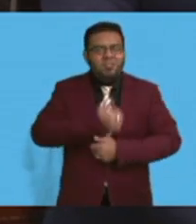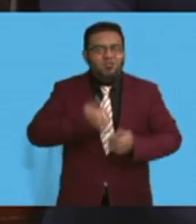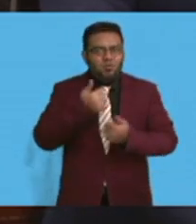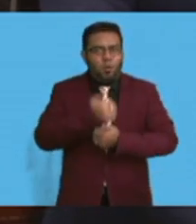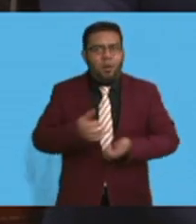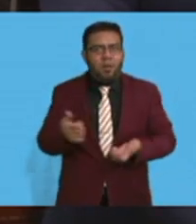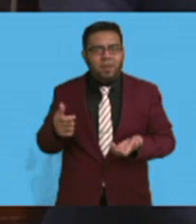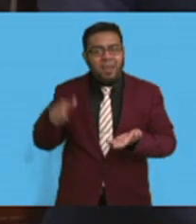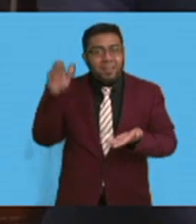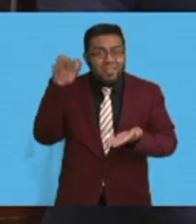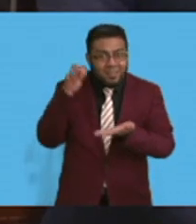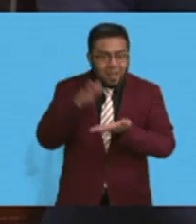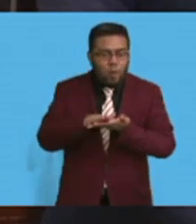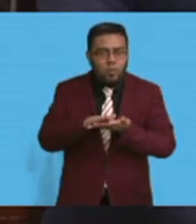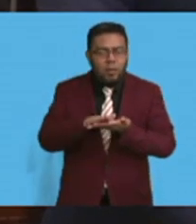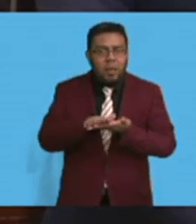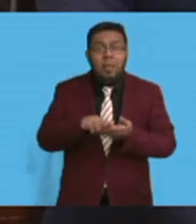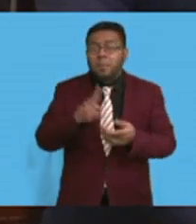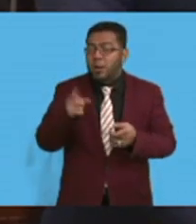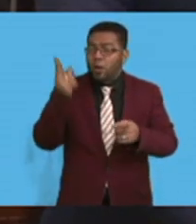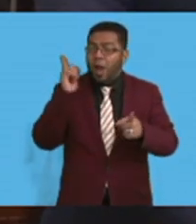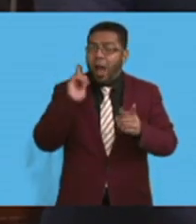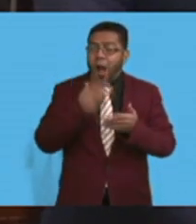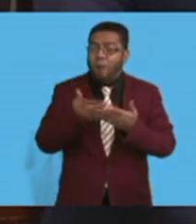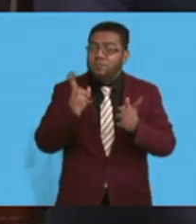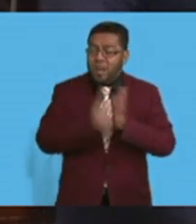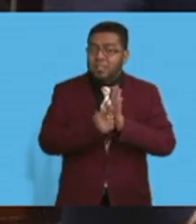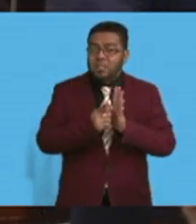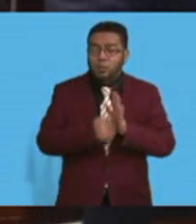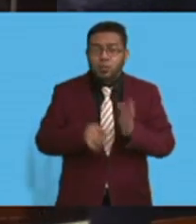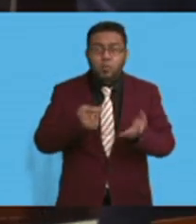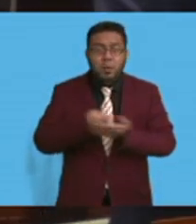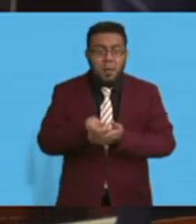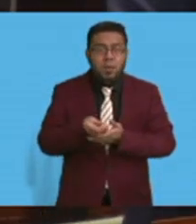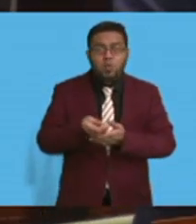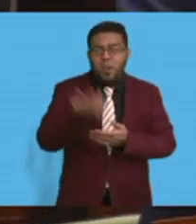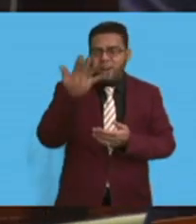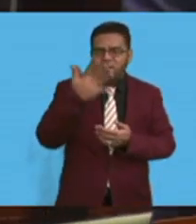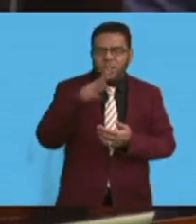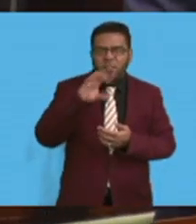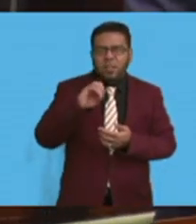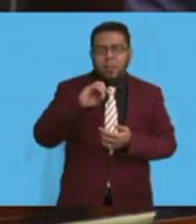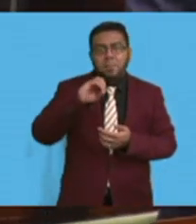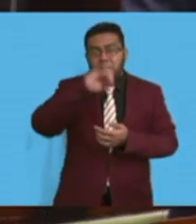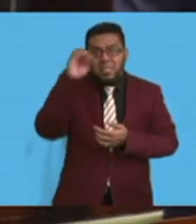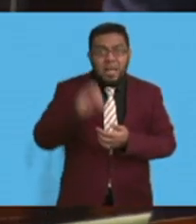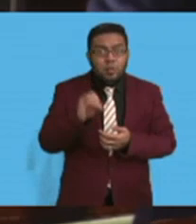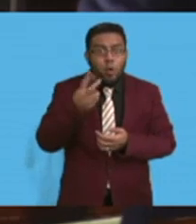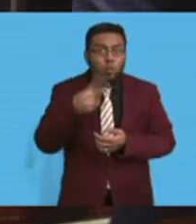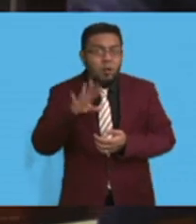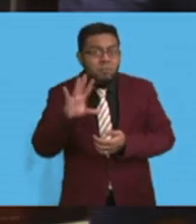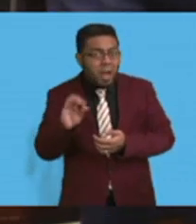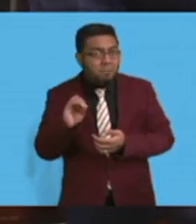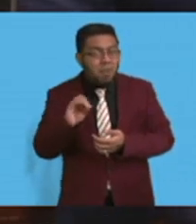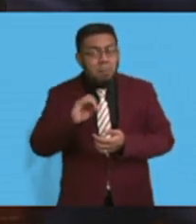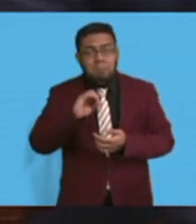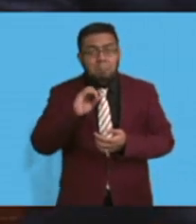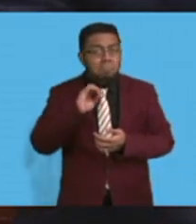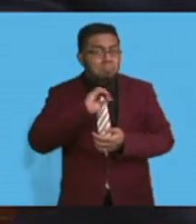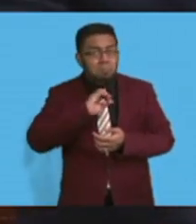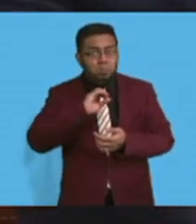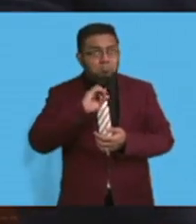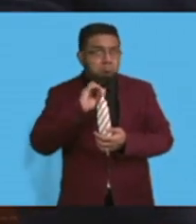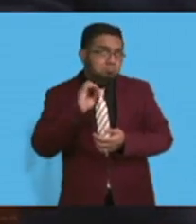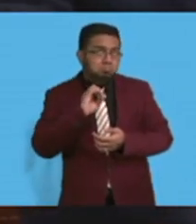total repayment. Depending on how fast you repay, you can have a 50%, a 25%, or 10% of your student